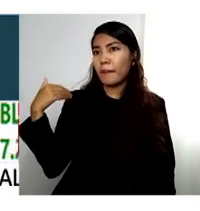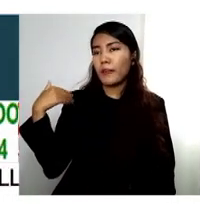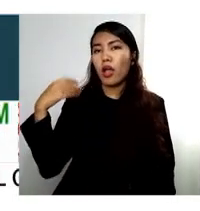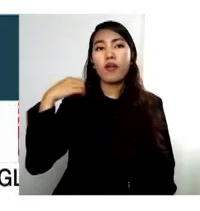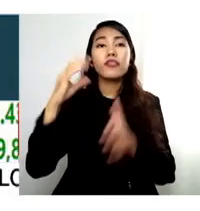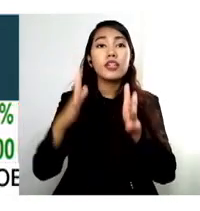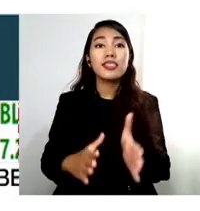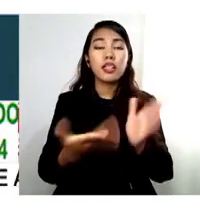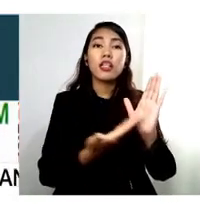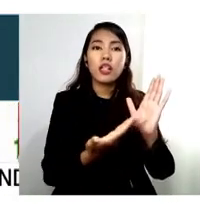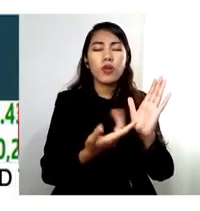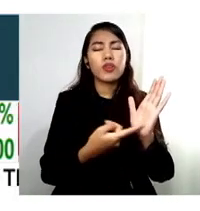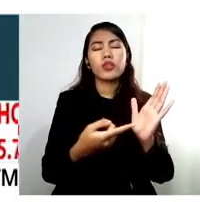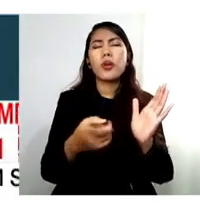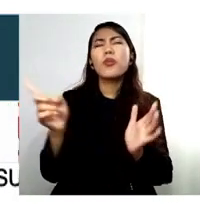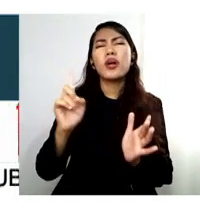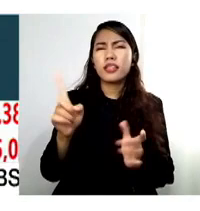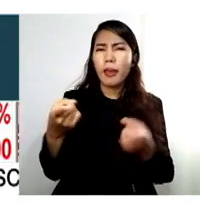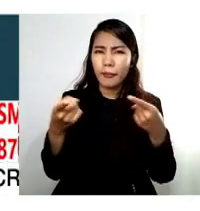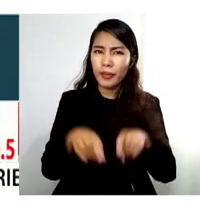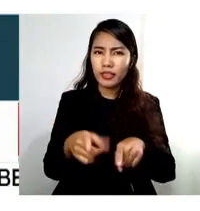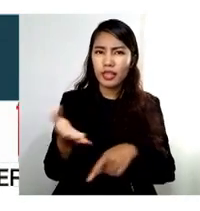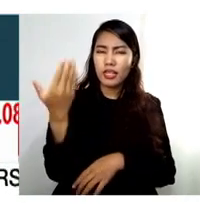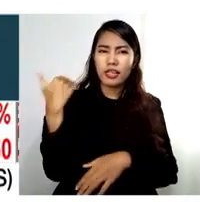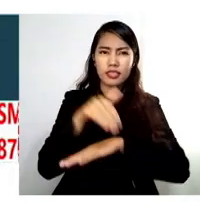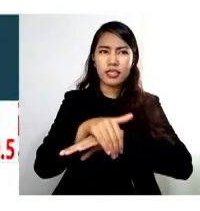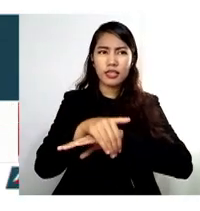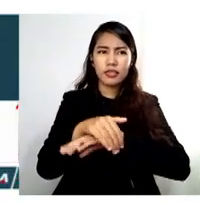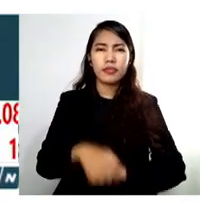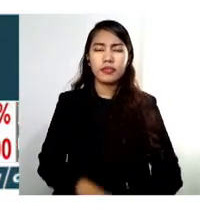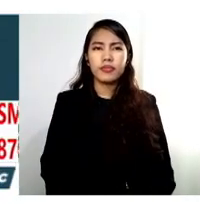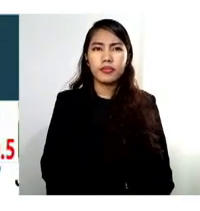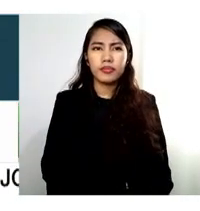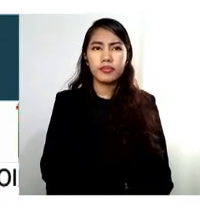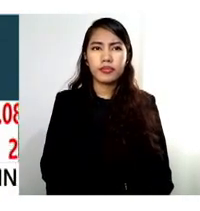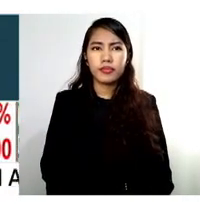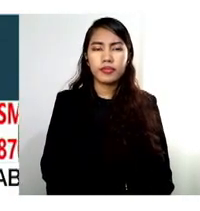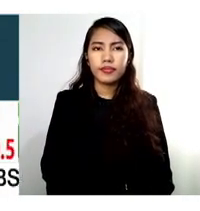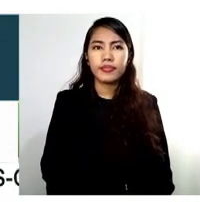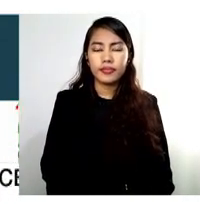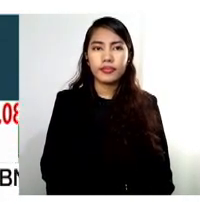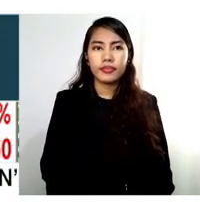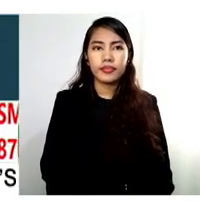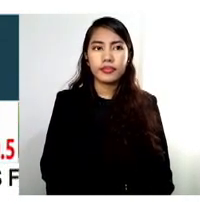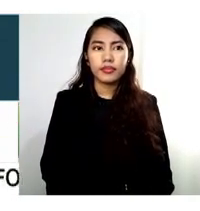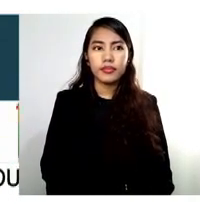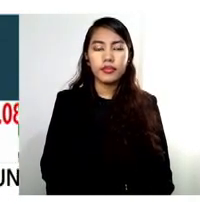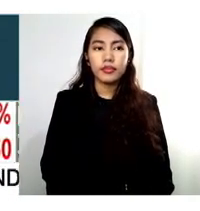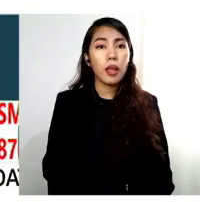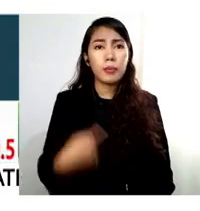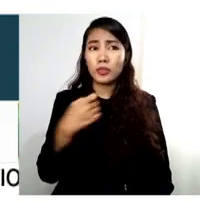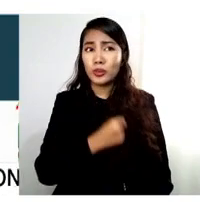palace. What can you confirm to us as to what actually happened last night, Mr. Secretary? I'm so sorry, Carmina, but